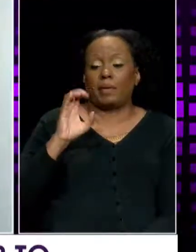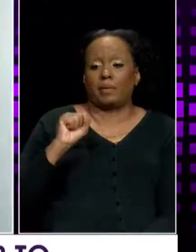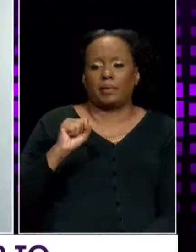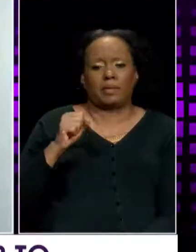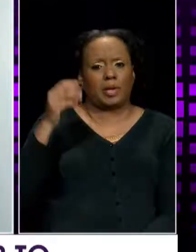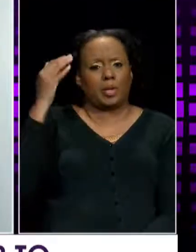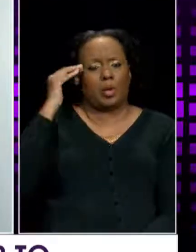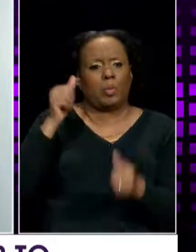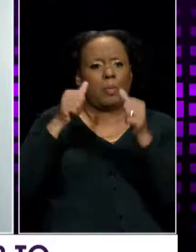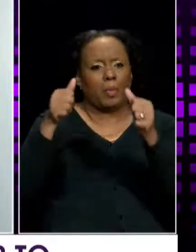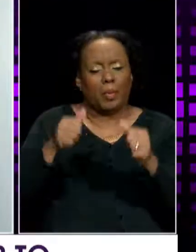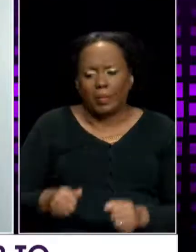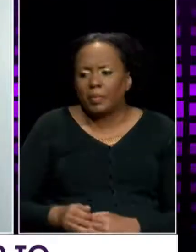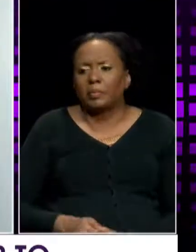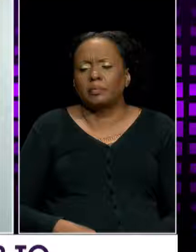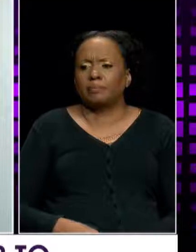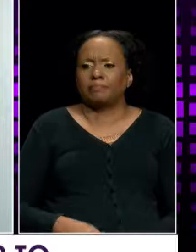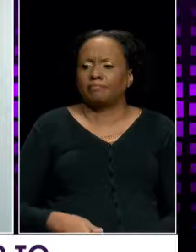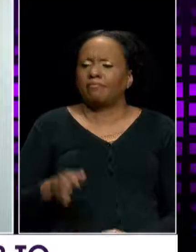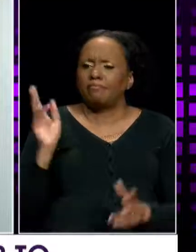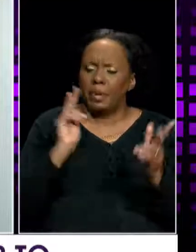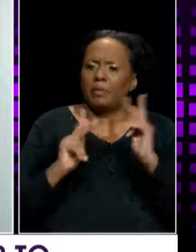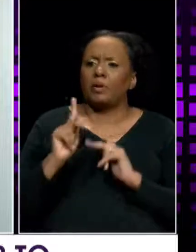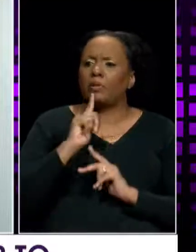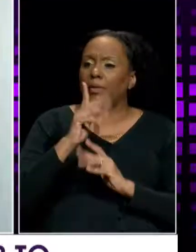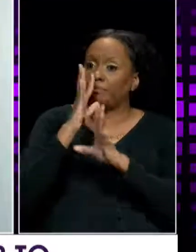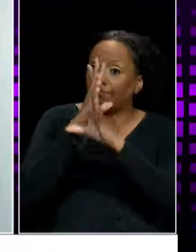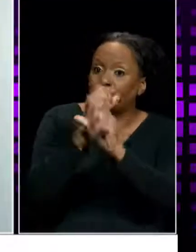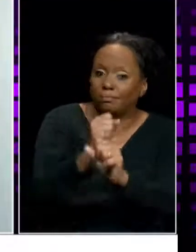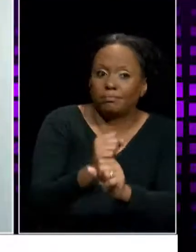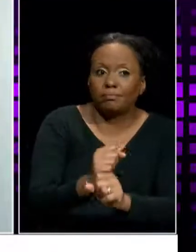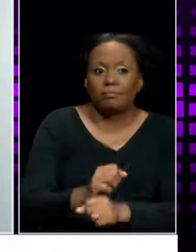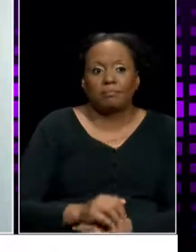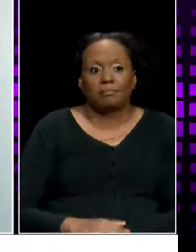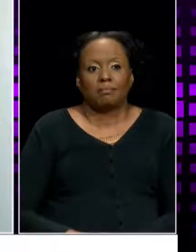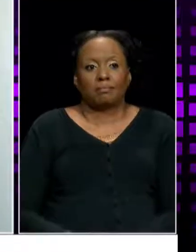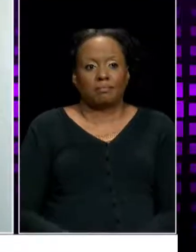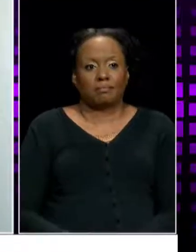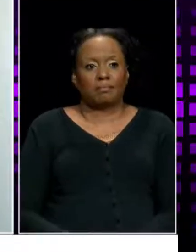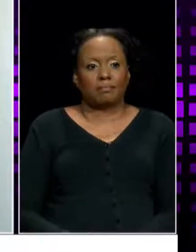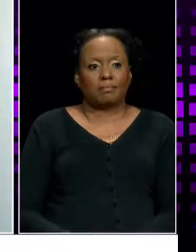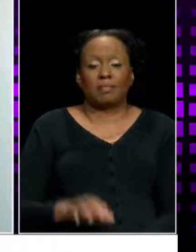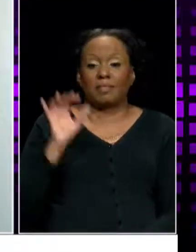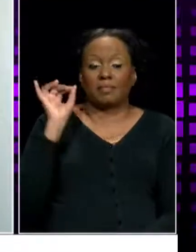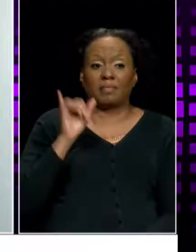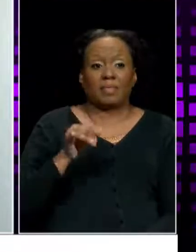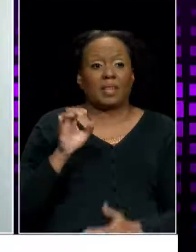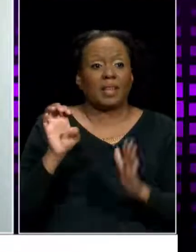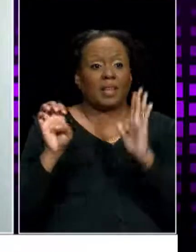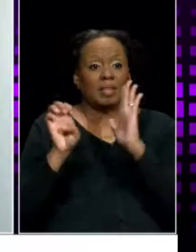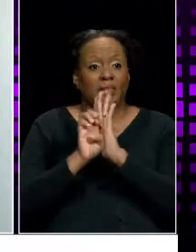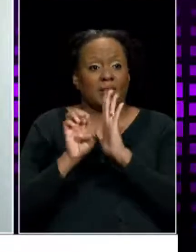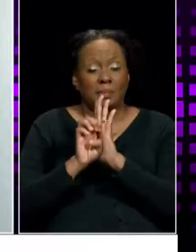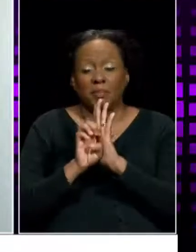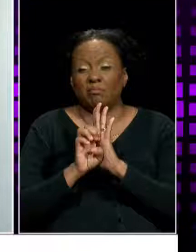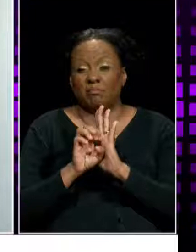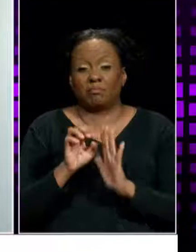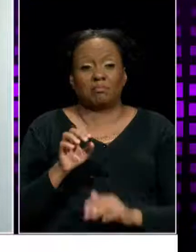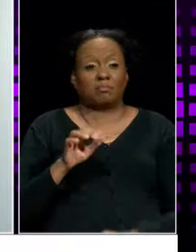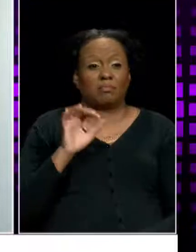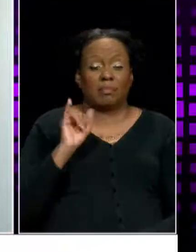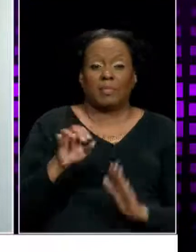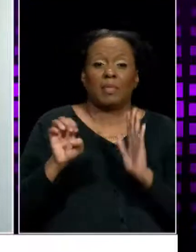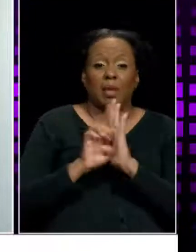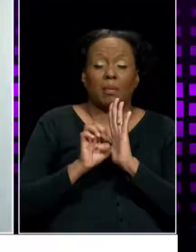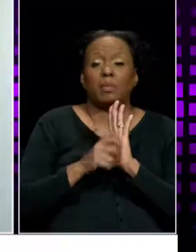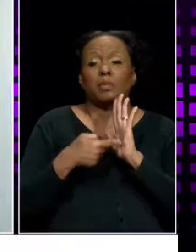They do see the need for certain things. So I think that Protect Our Girls movement, that specific example, that is something to